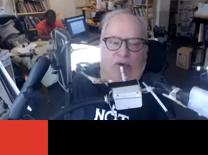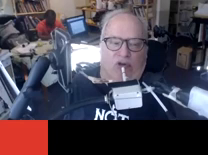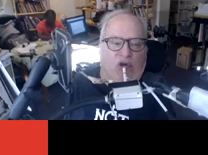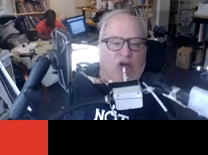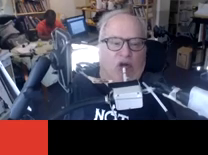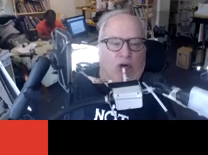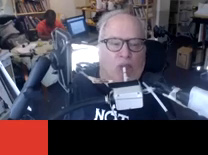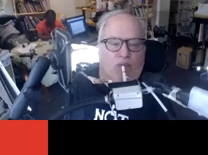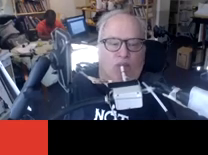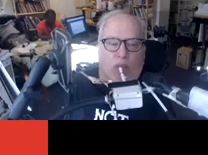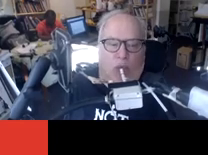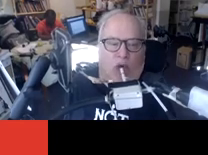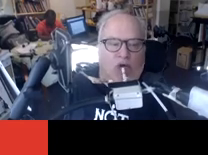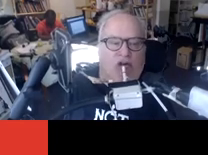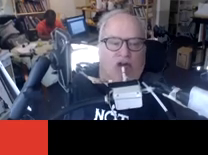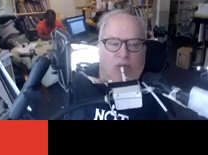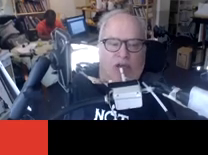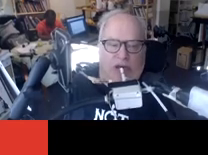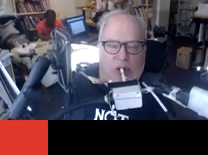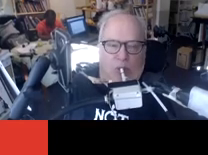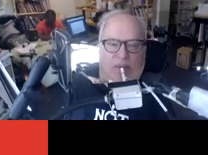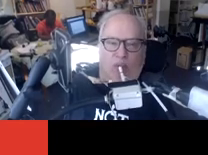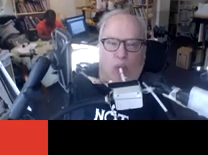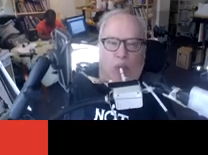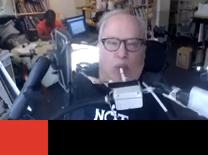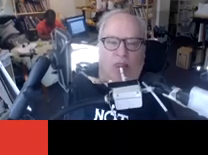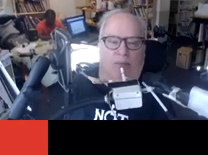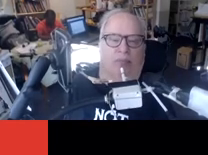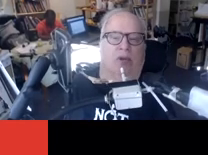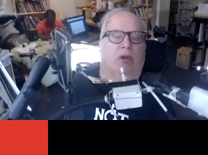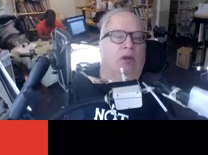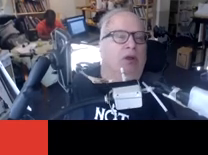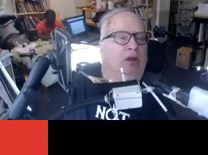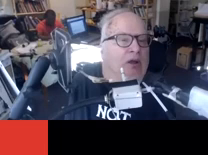been joined together. Next, please.